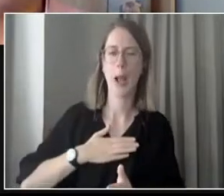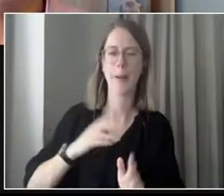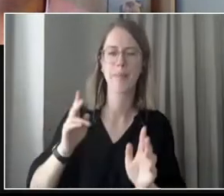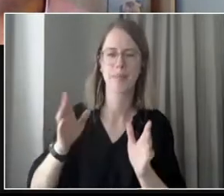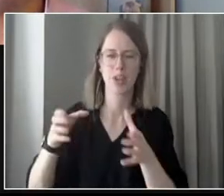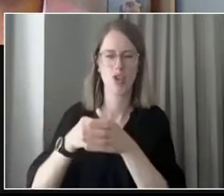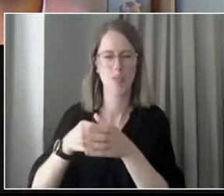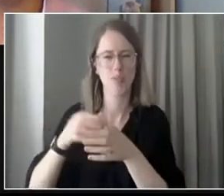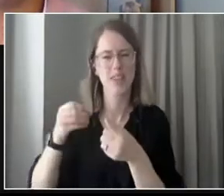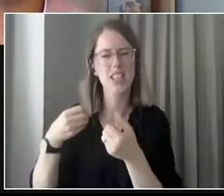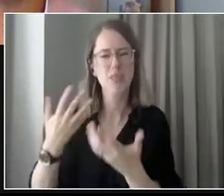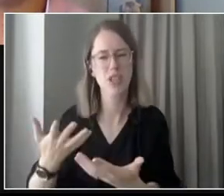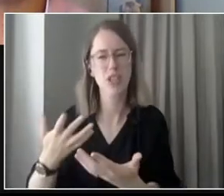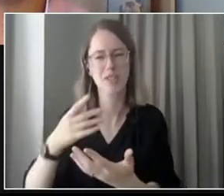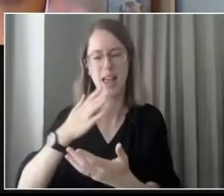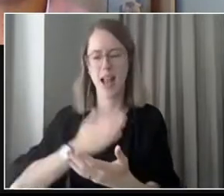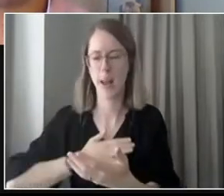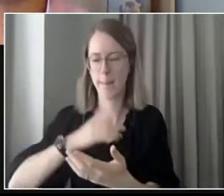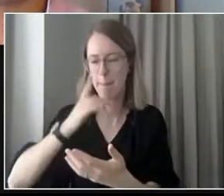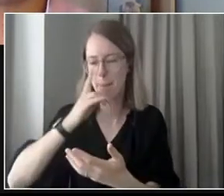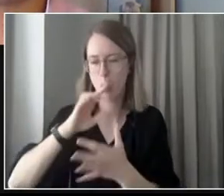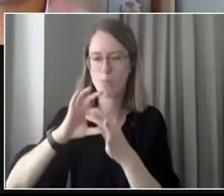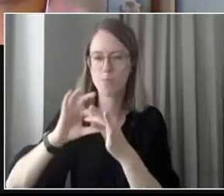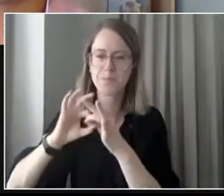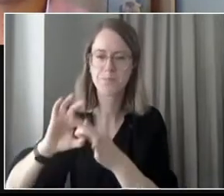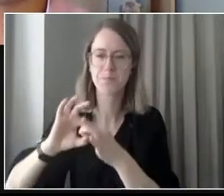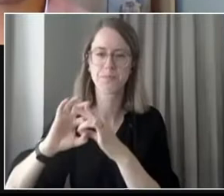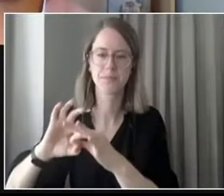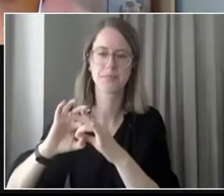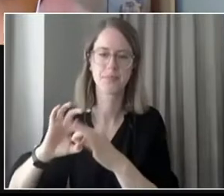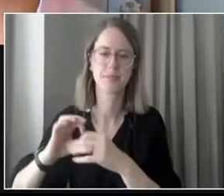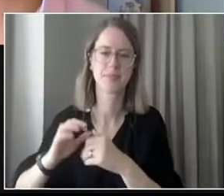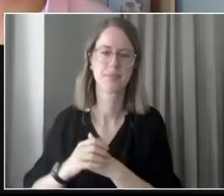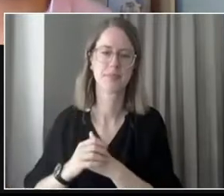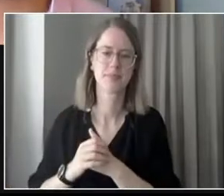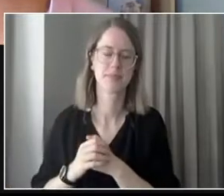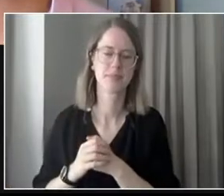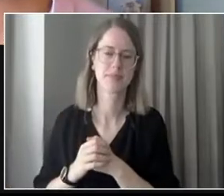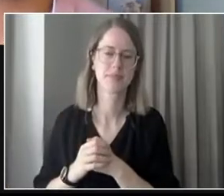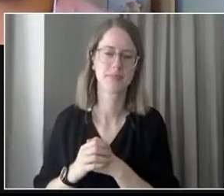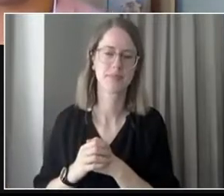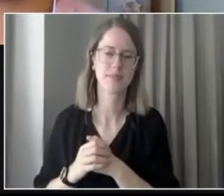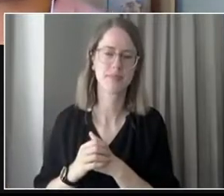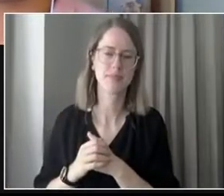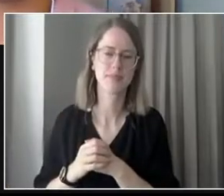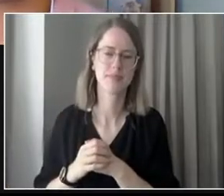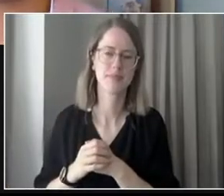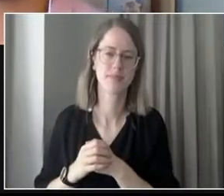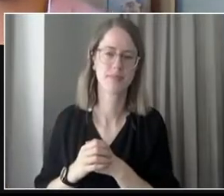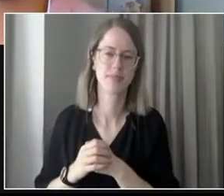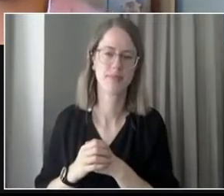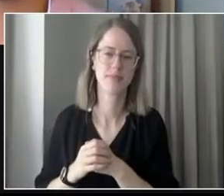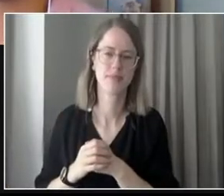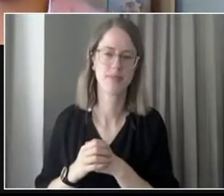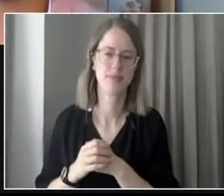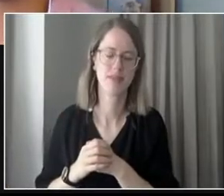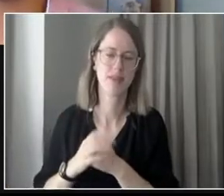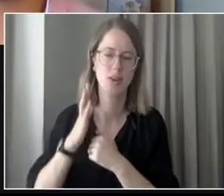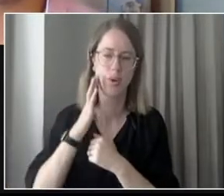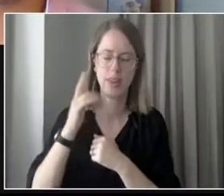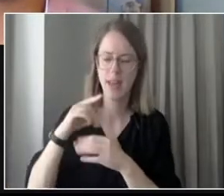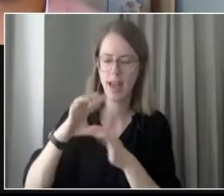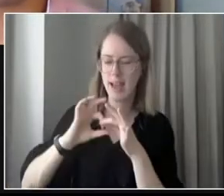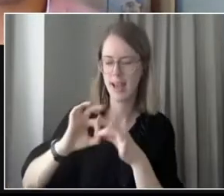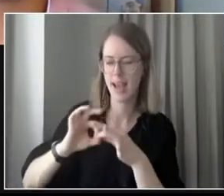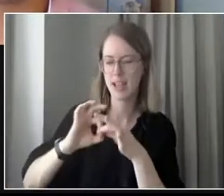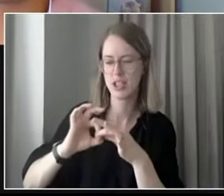people community groups, huge on it. And that when they engage, they are engaging